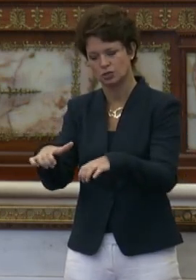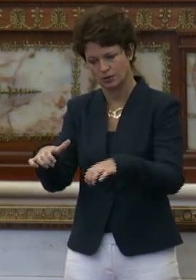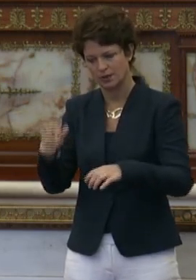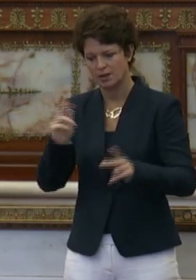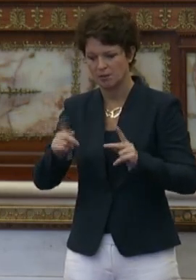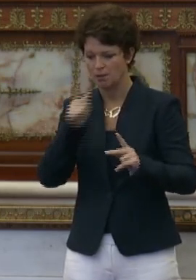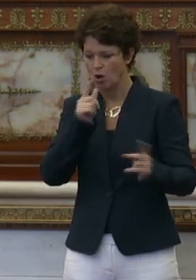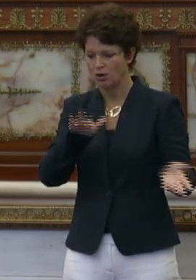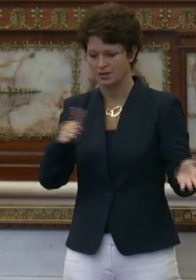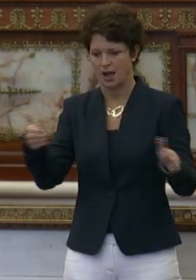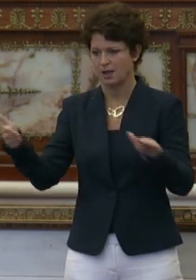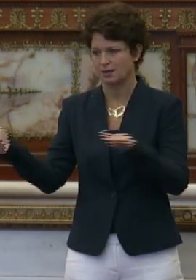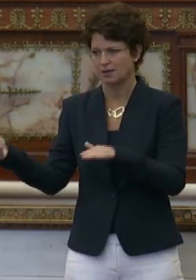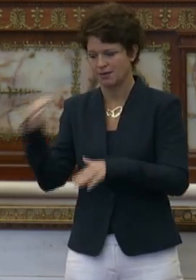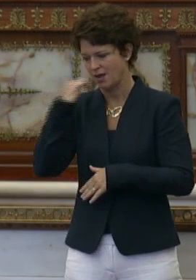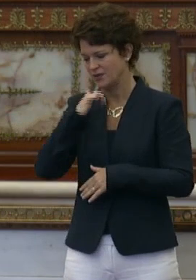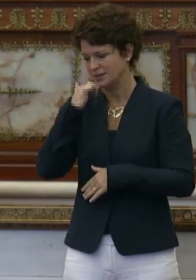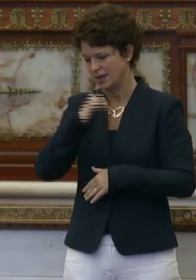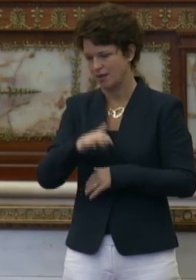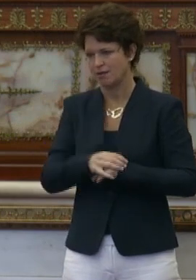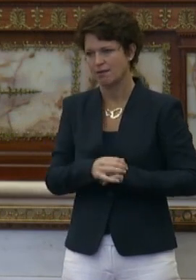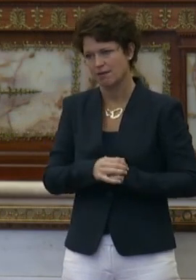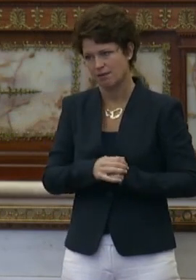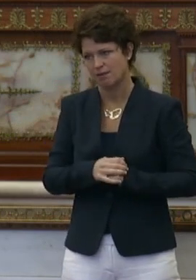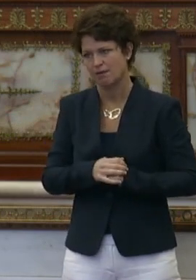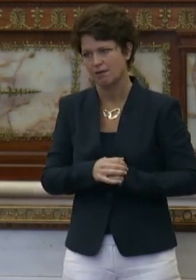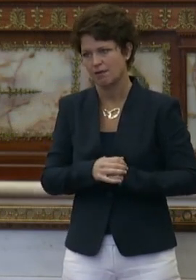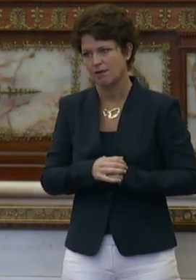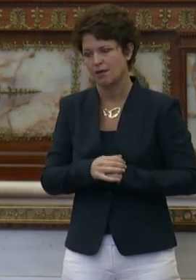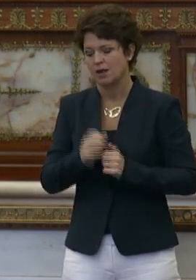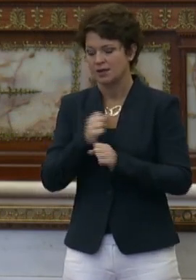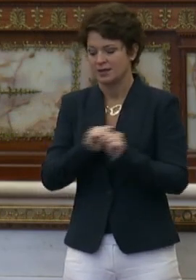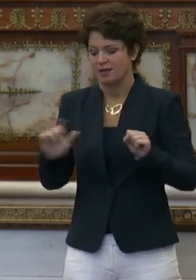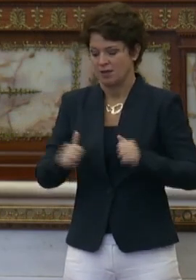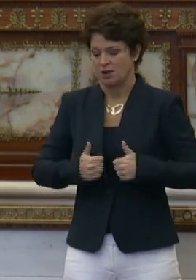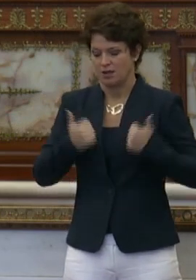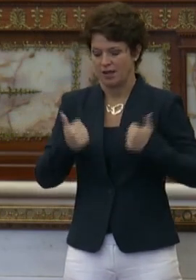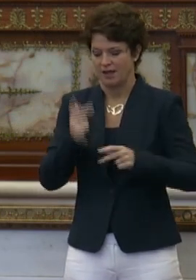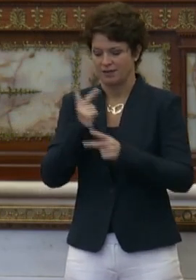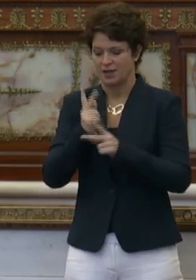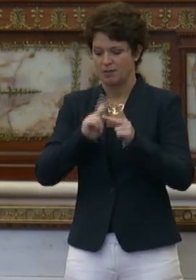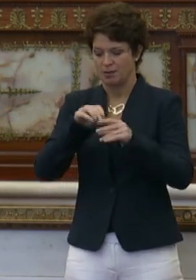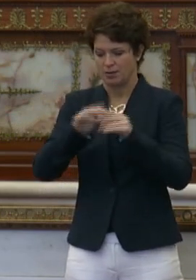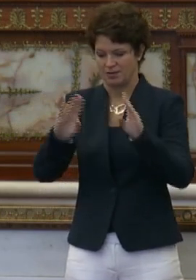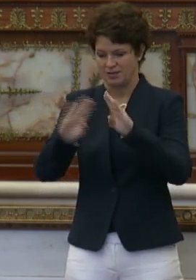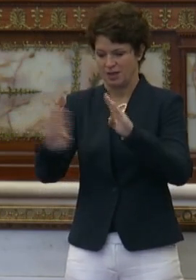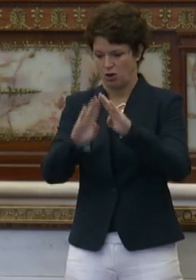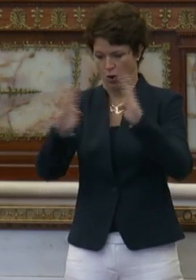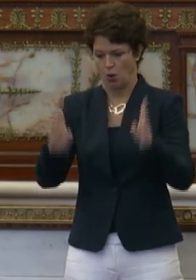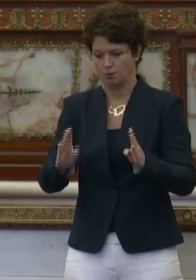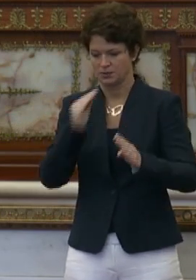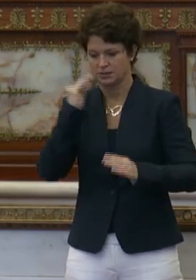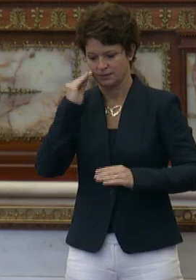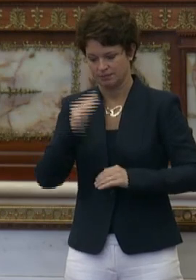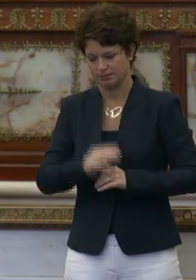People are dying. And to save their lives, you should keep them in their homes.